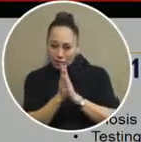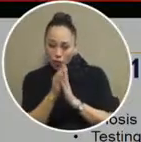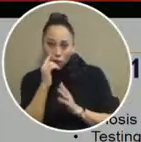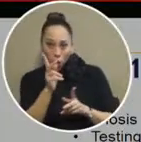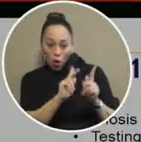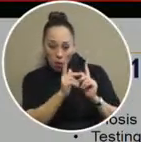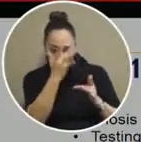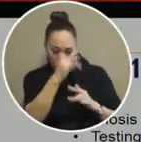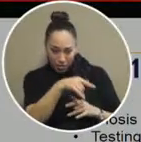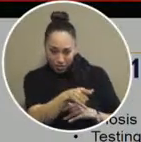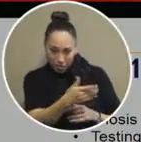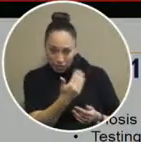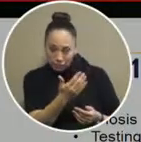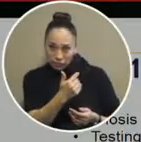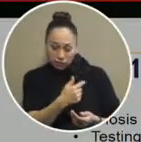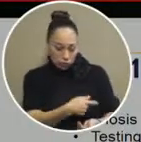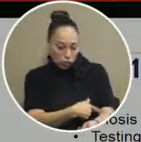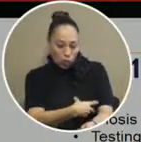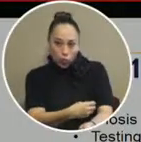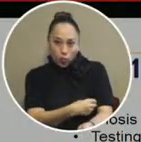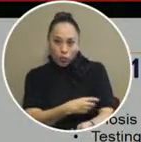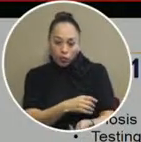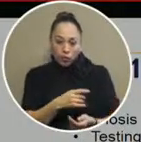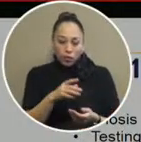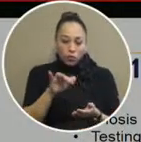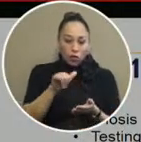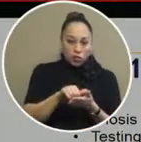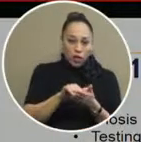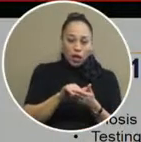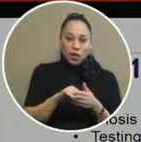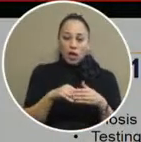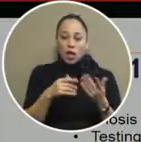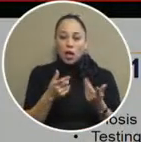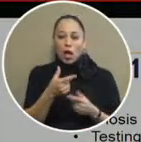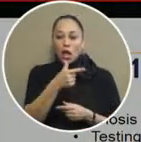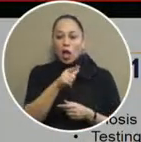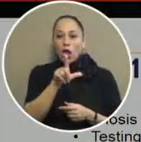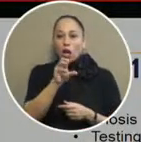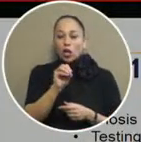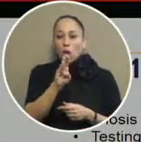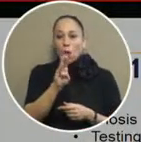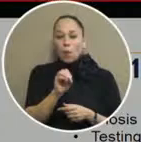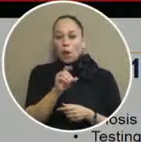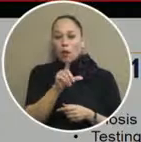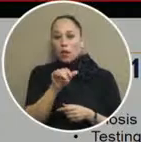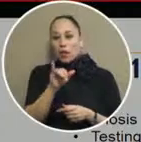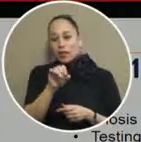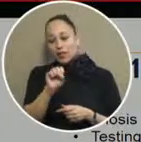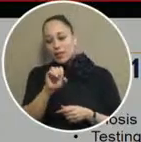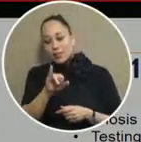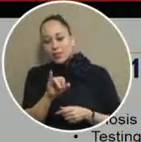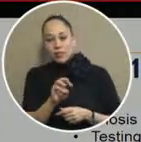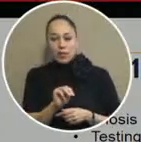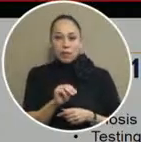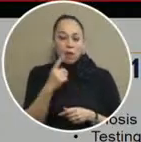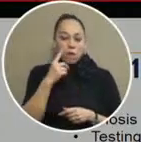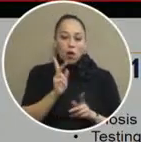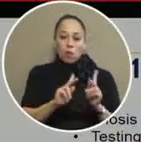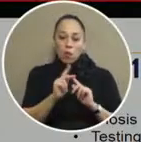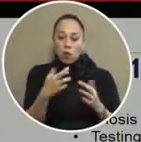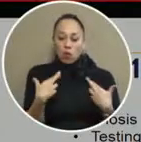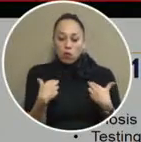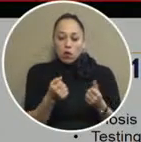develop immunoglobulins, as we mentioned before, and those immunoglobulins are protective. And by having people recover